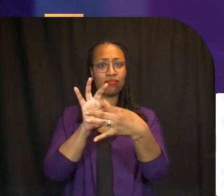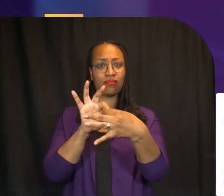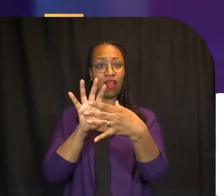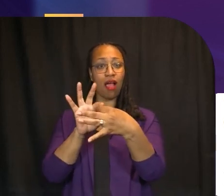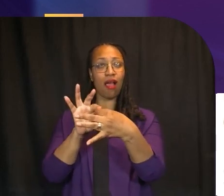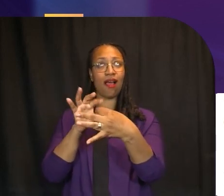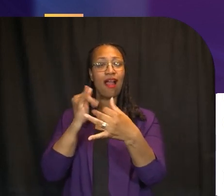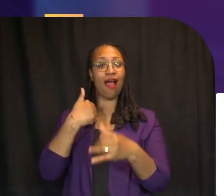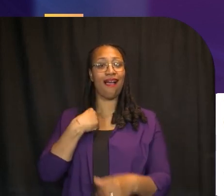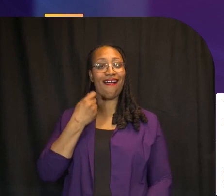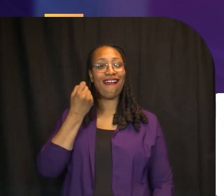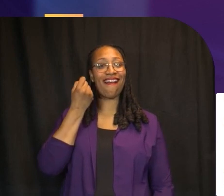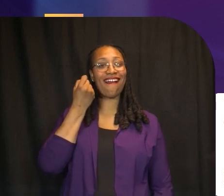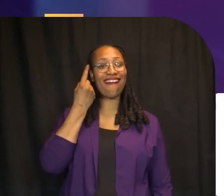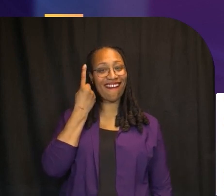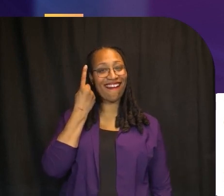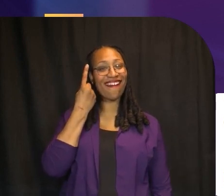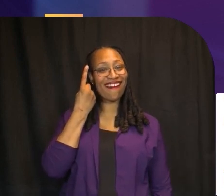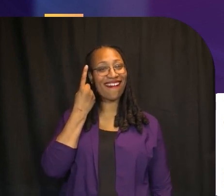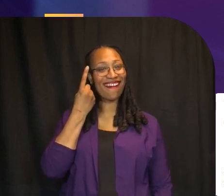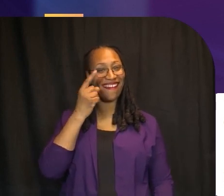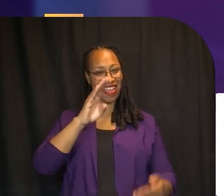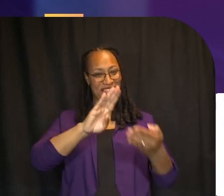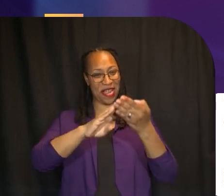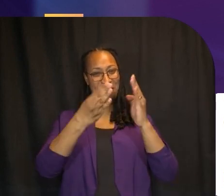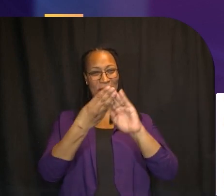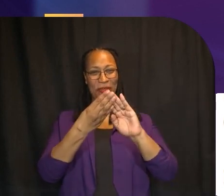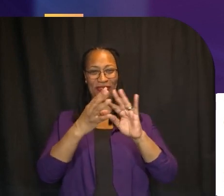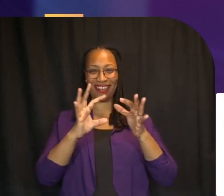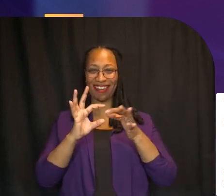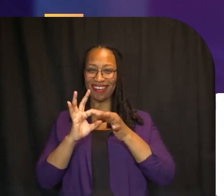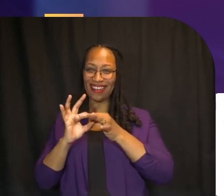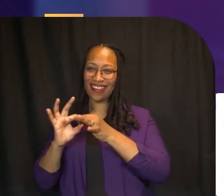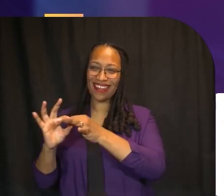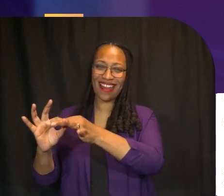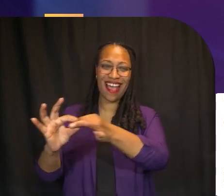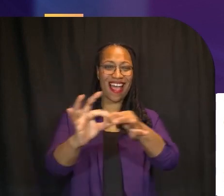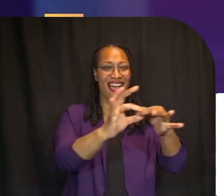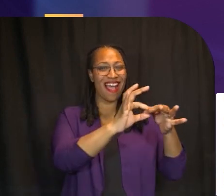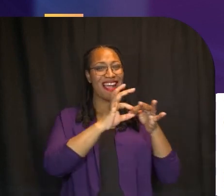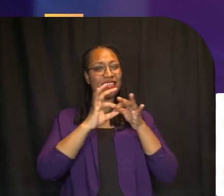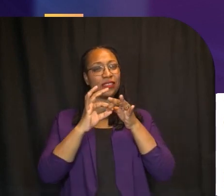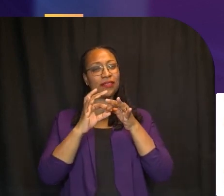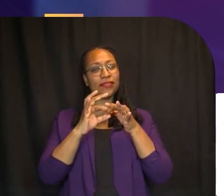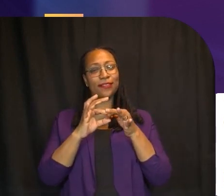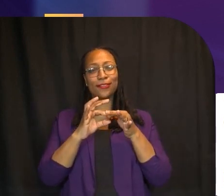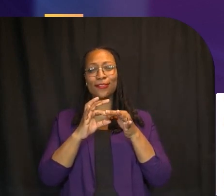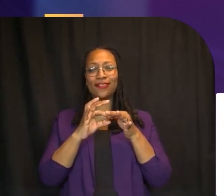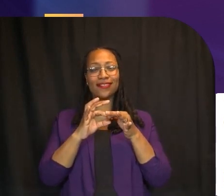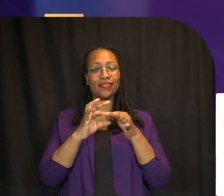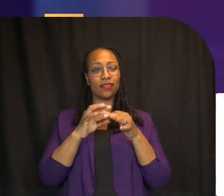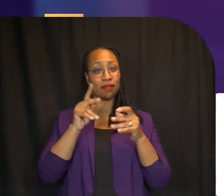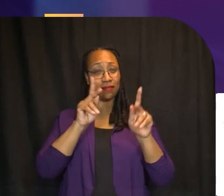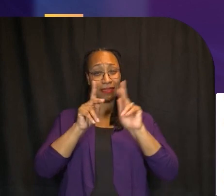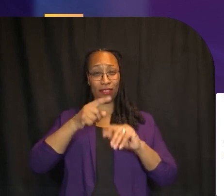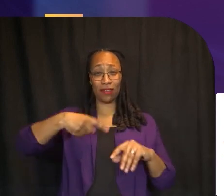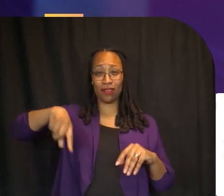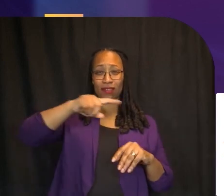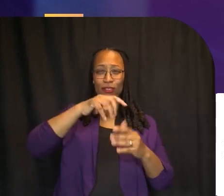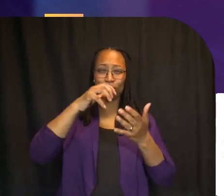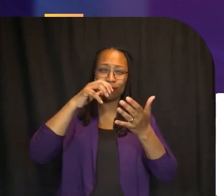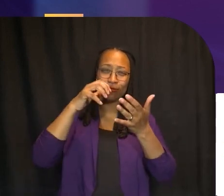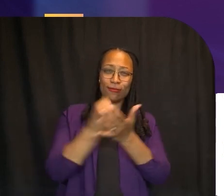everyone deserves that dignity of that feeling. And through the work of the American Association of People with